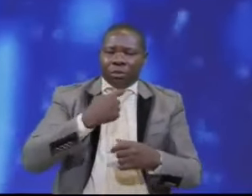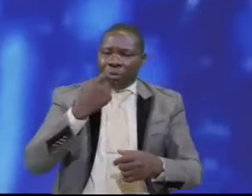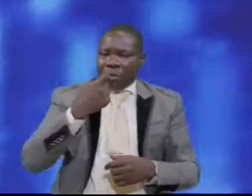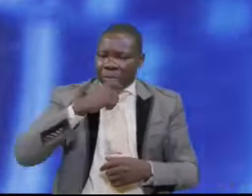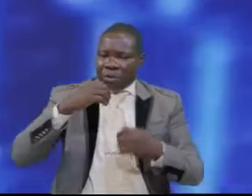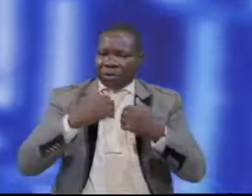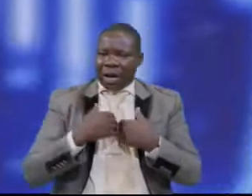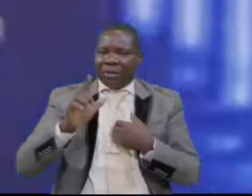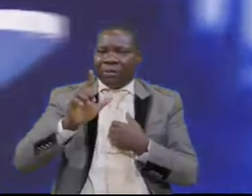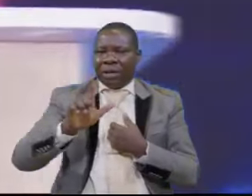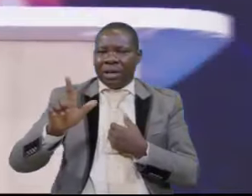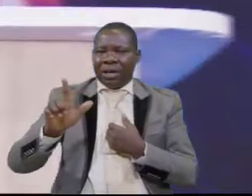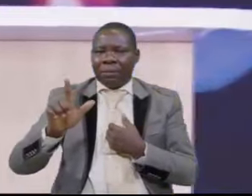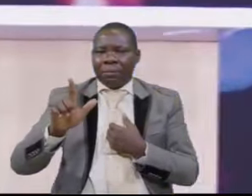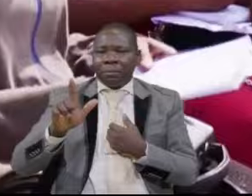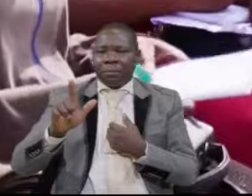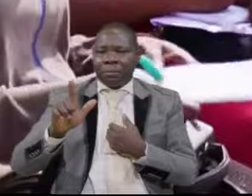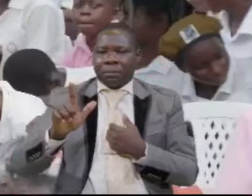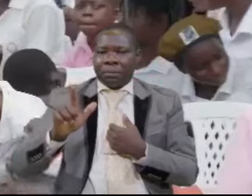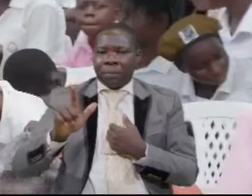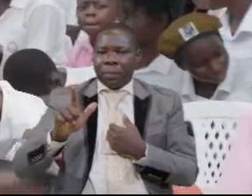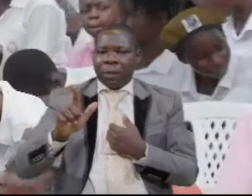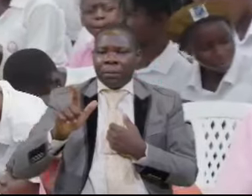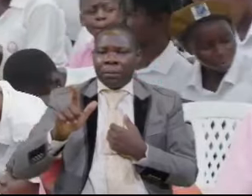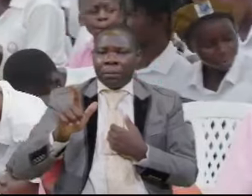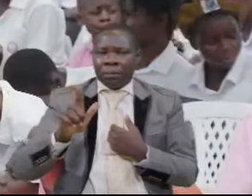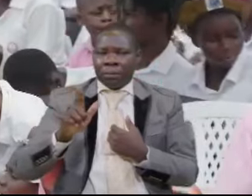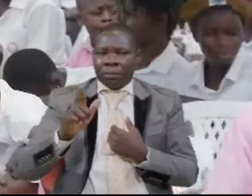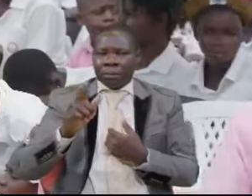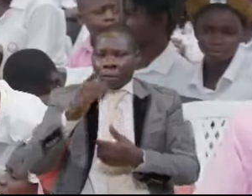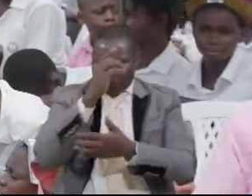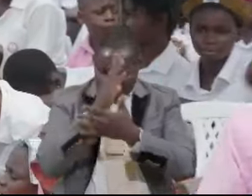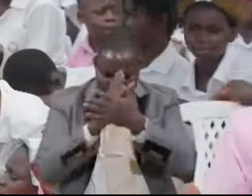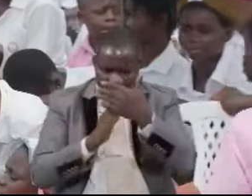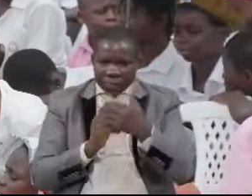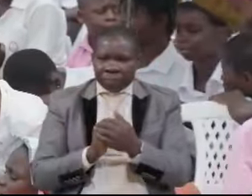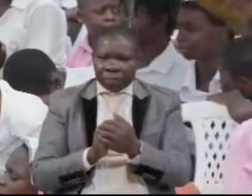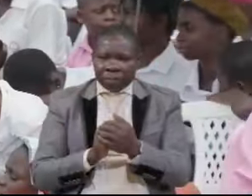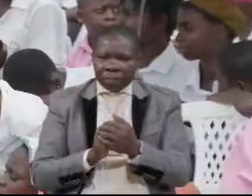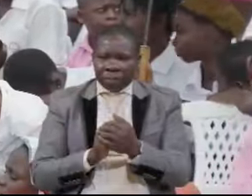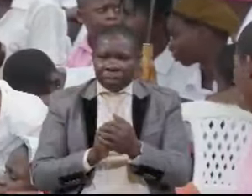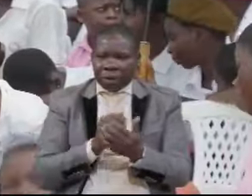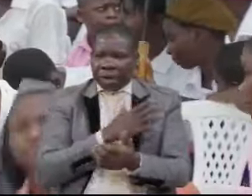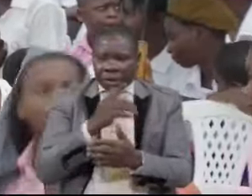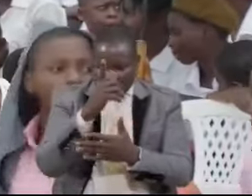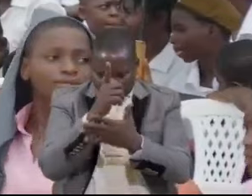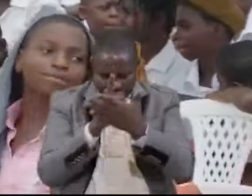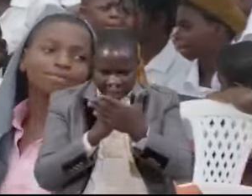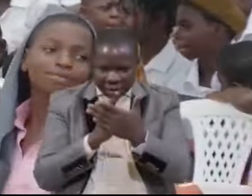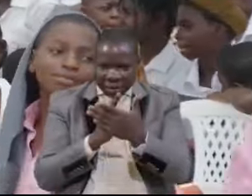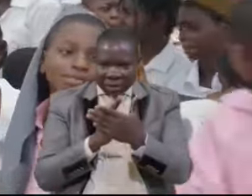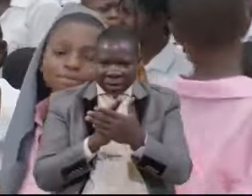and loyalty. Let's come to point number 2 now. We're coming to point number 2, and it's the re-challenged and